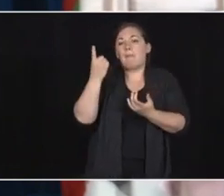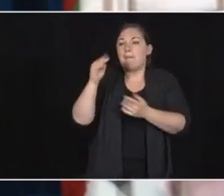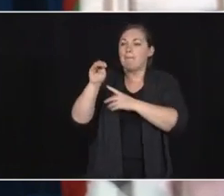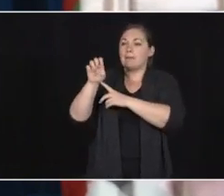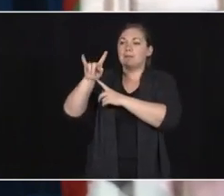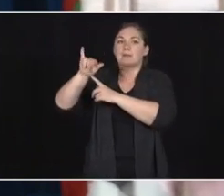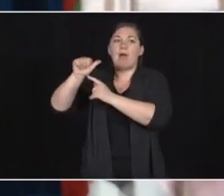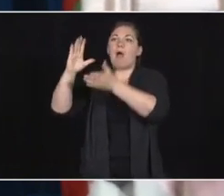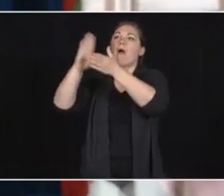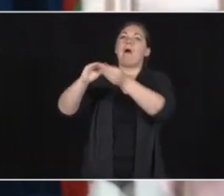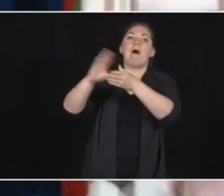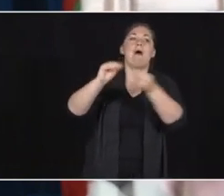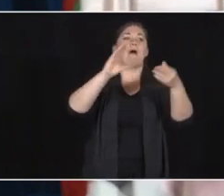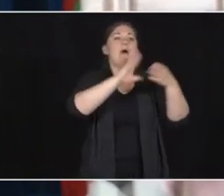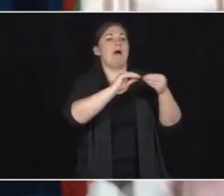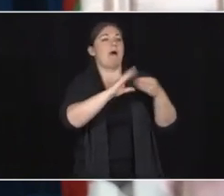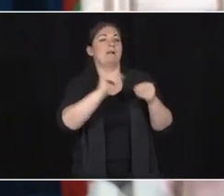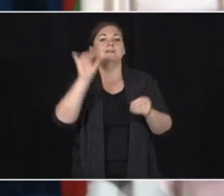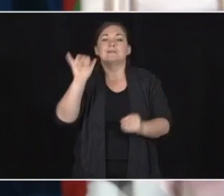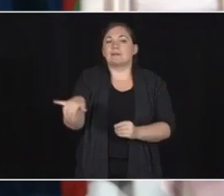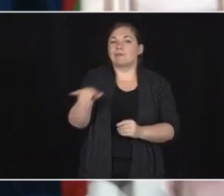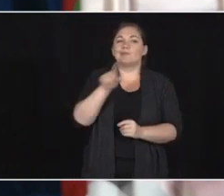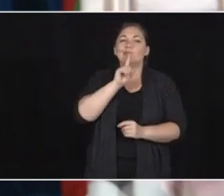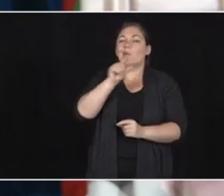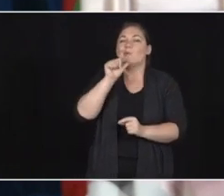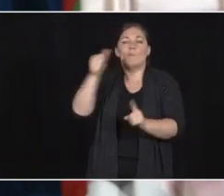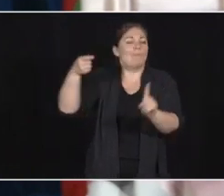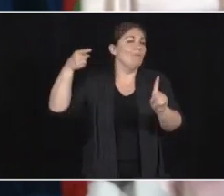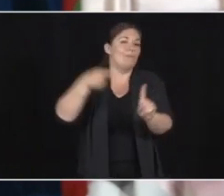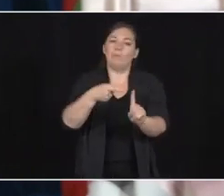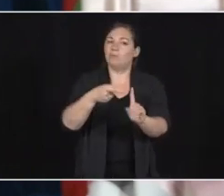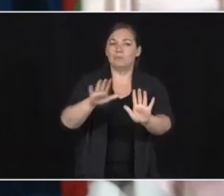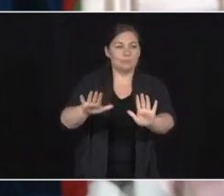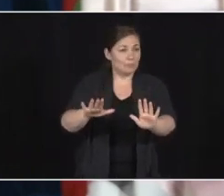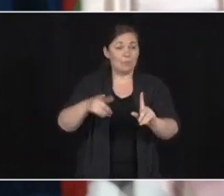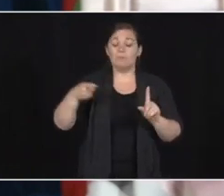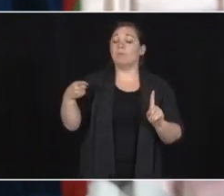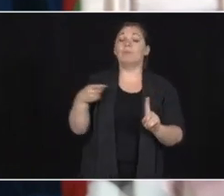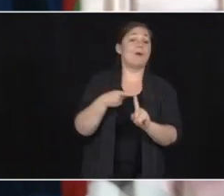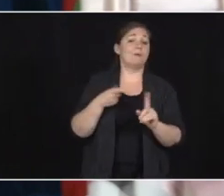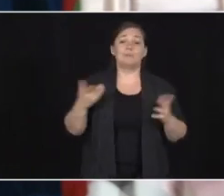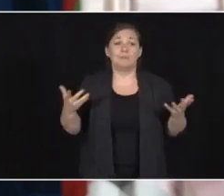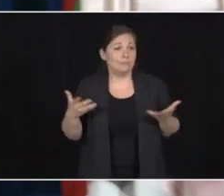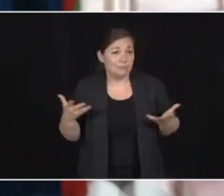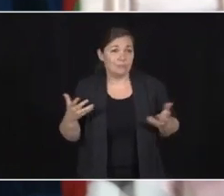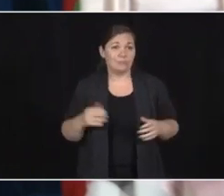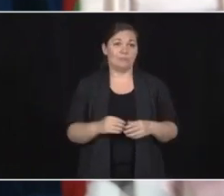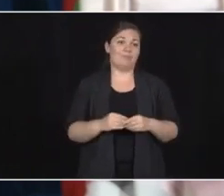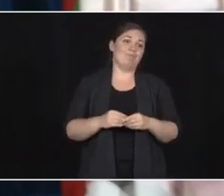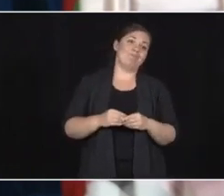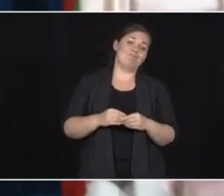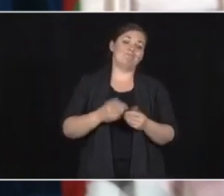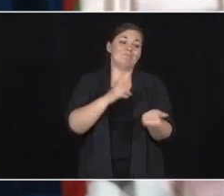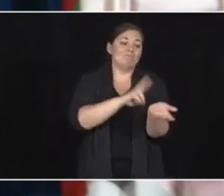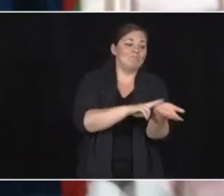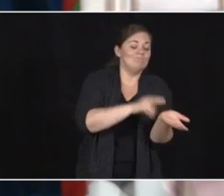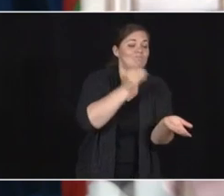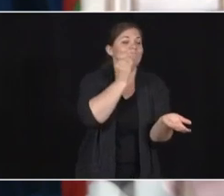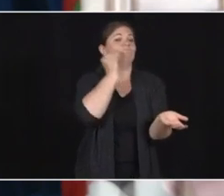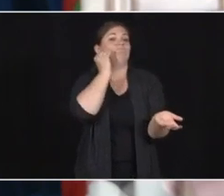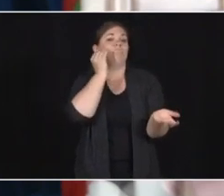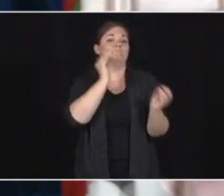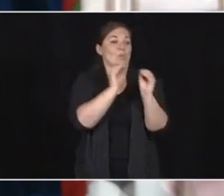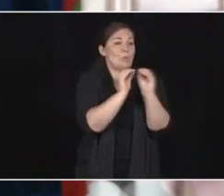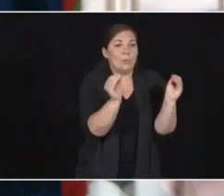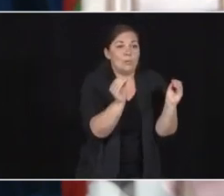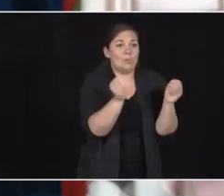is not the issue. It's long-standing issues surrounding wardrooms, surrounding congestion in our homes, the person-to-person spread